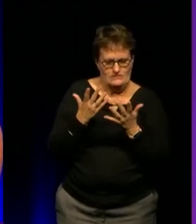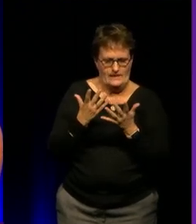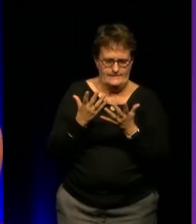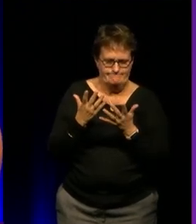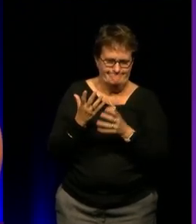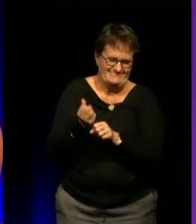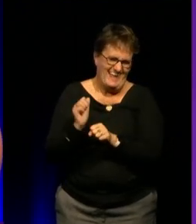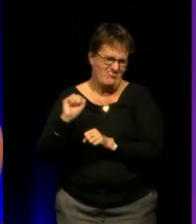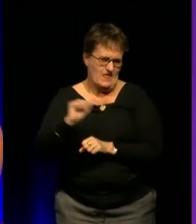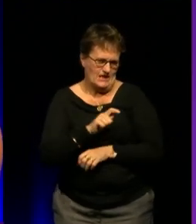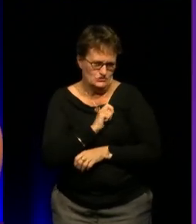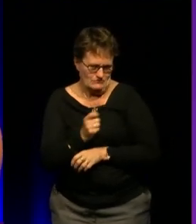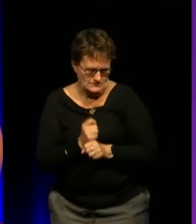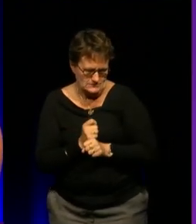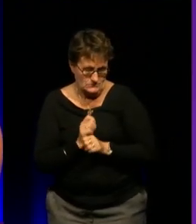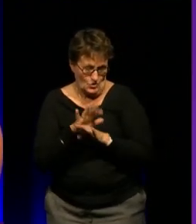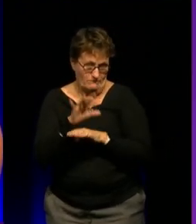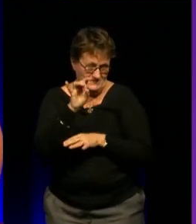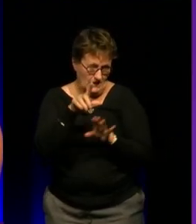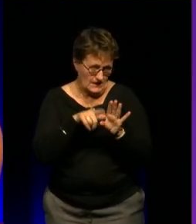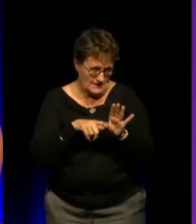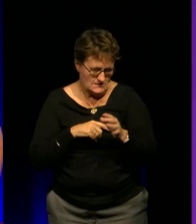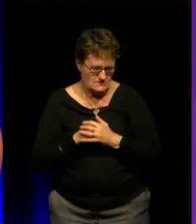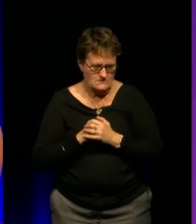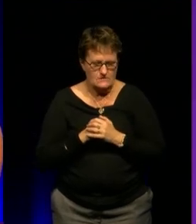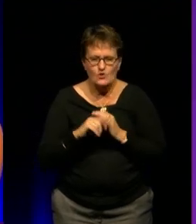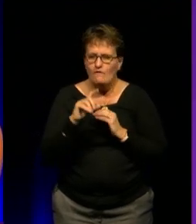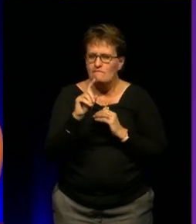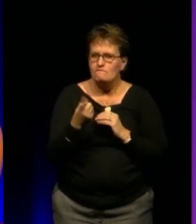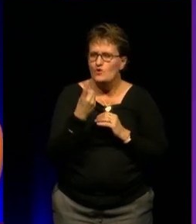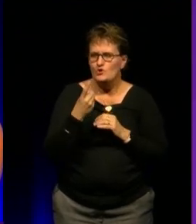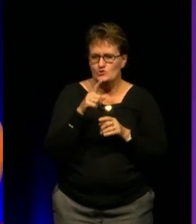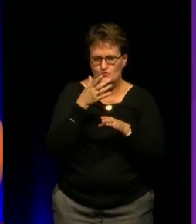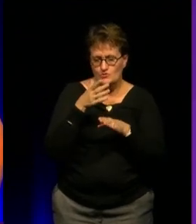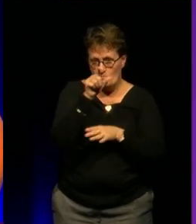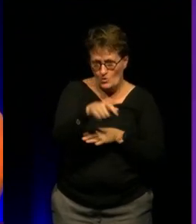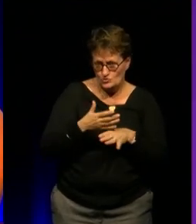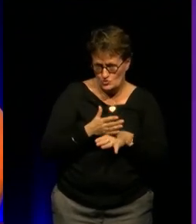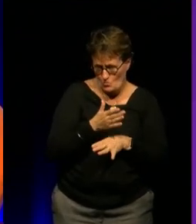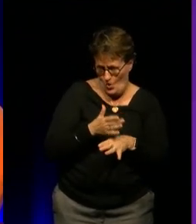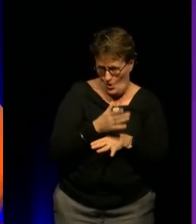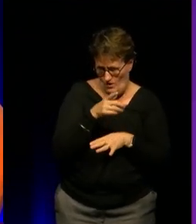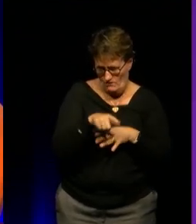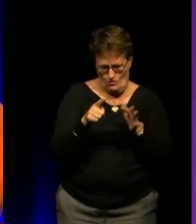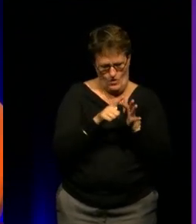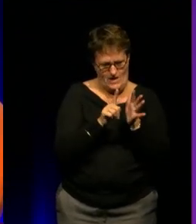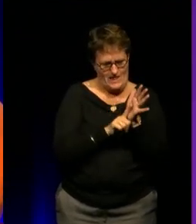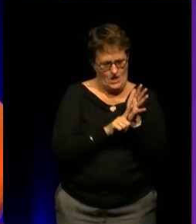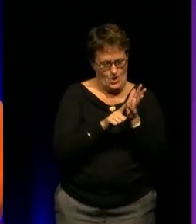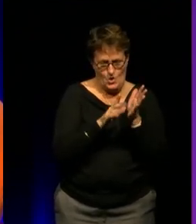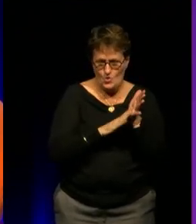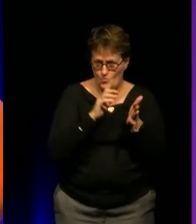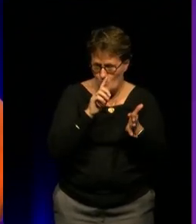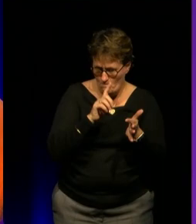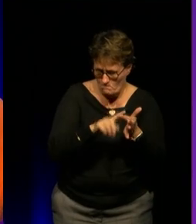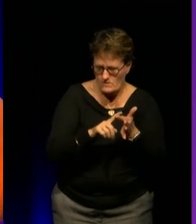over the best part of 10 years. Yeah. So one of the first employees at Allume was our head of regulatory affairs, a woman named Miriam